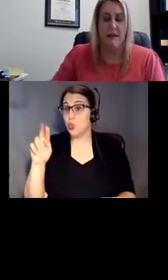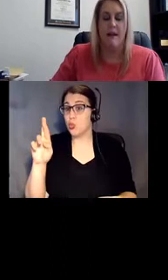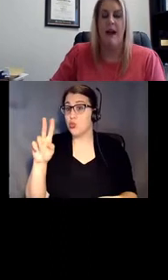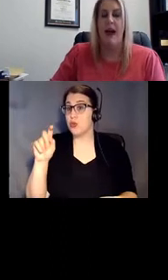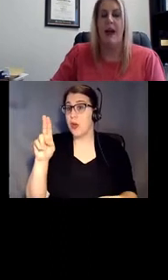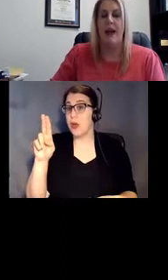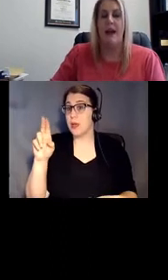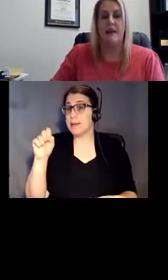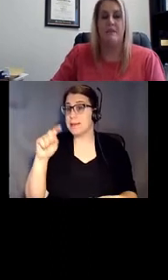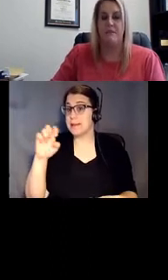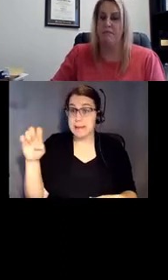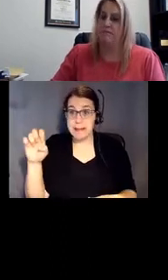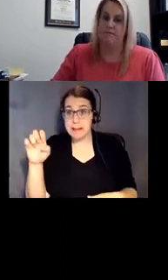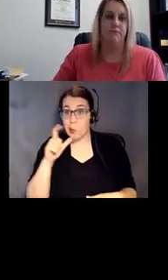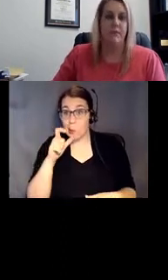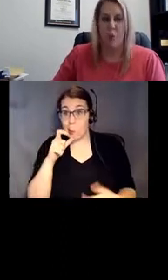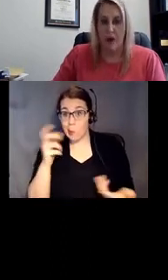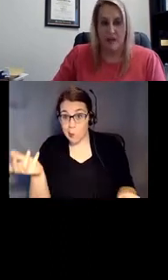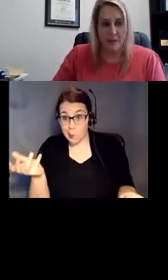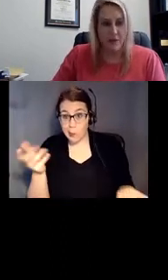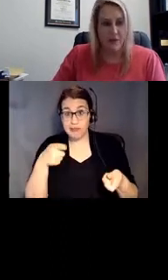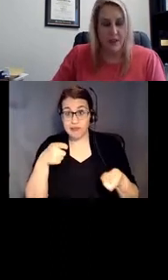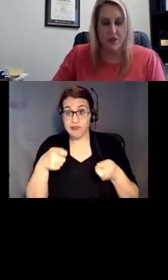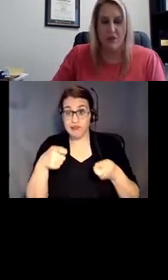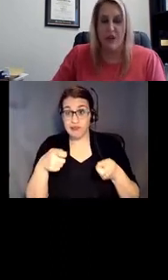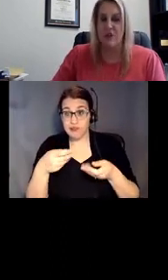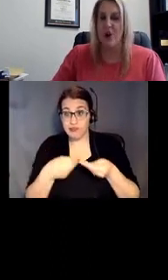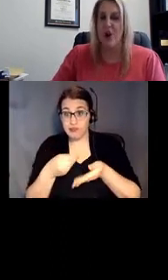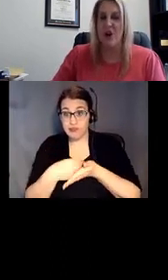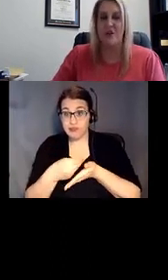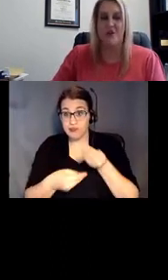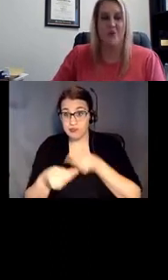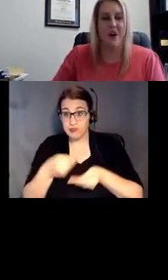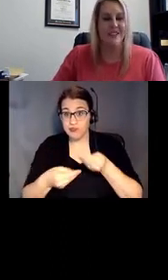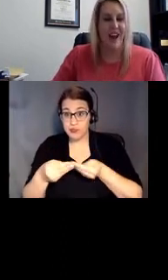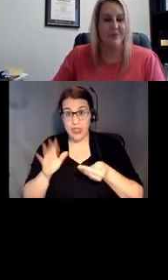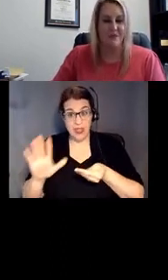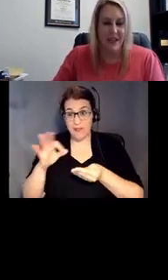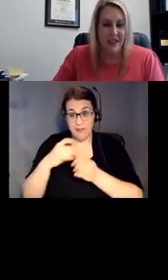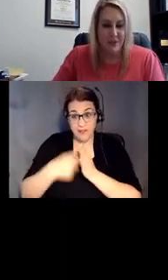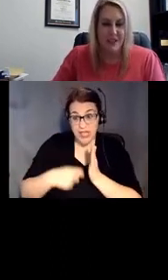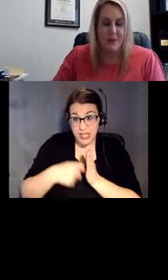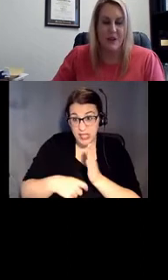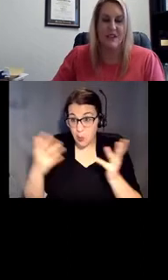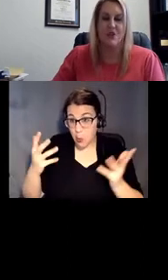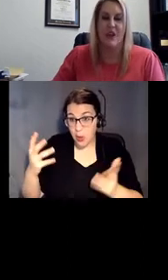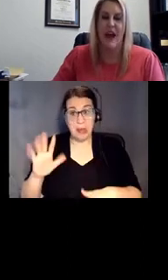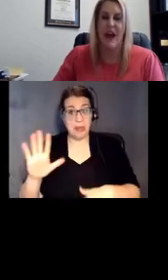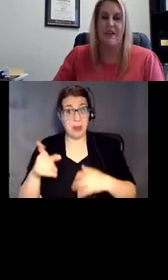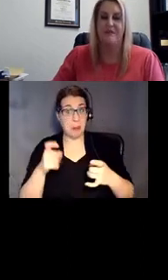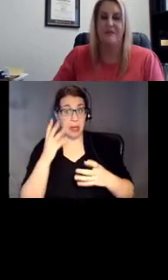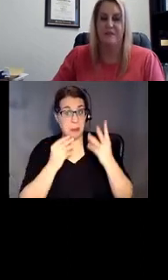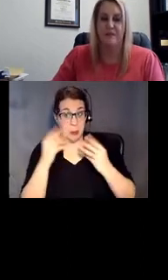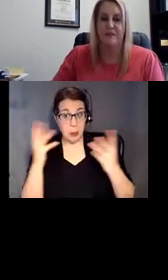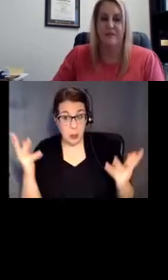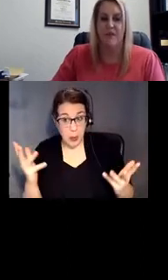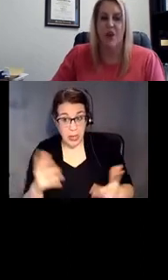be? And what types of fees do they charge? What types of management experience do they